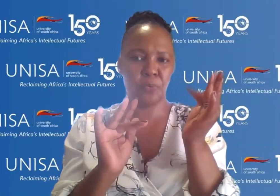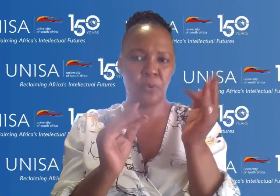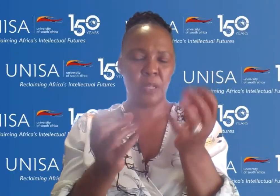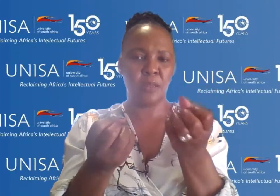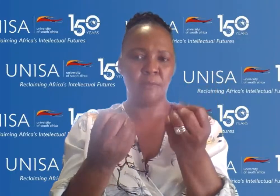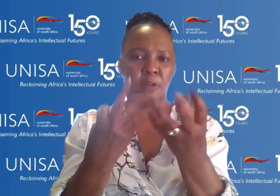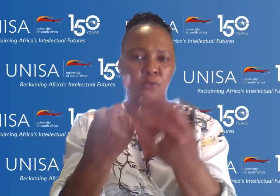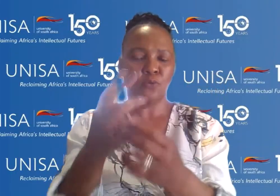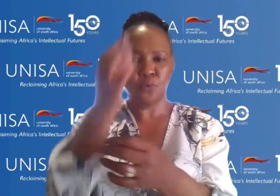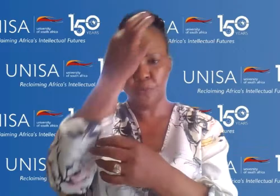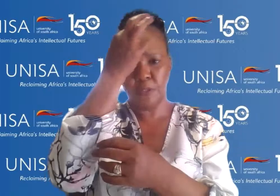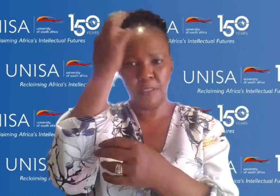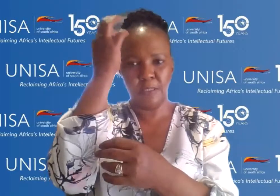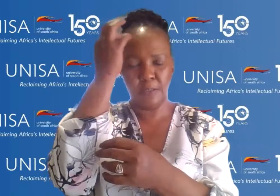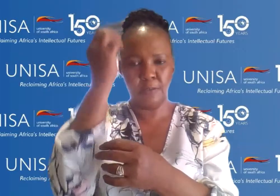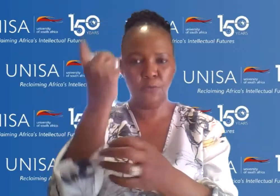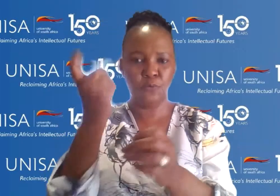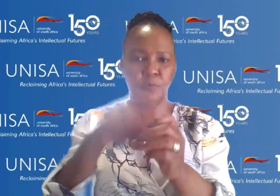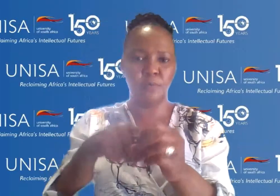him to rejoin us.